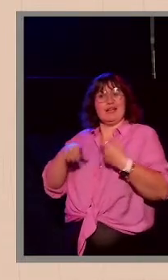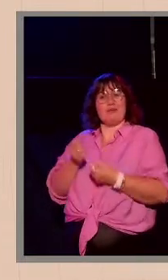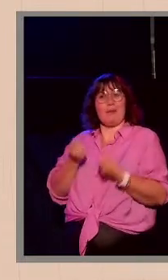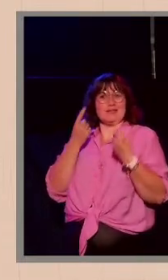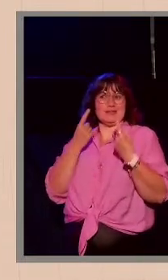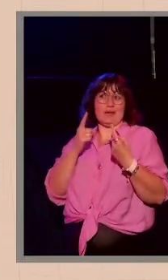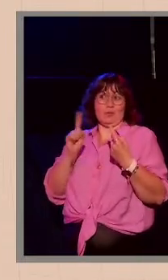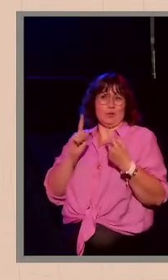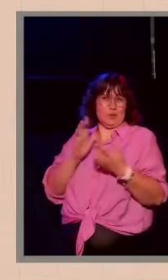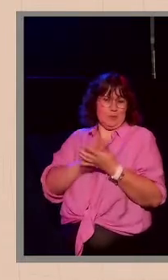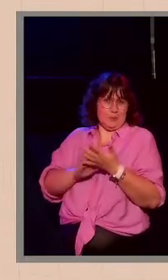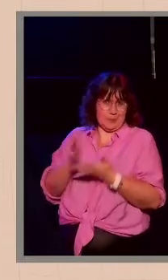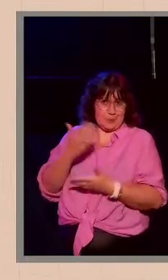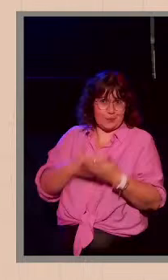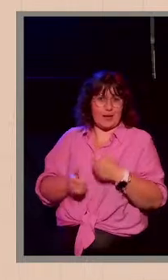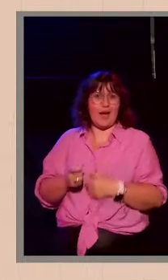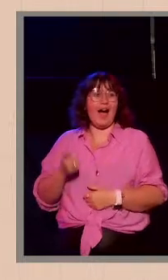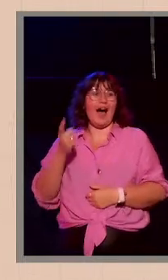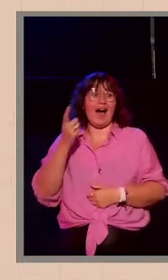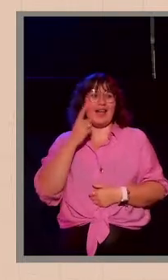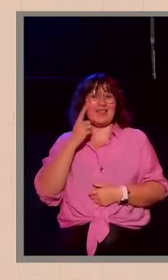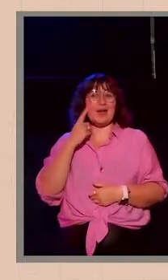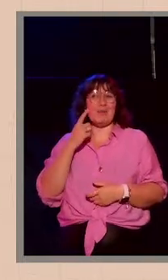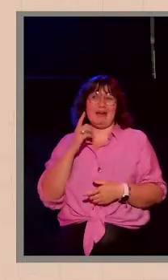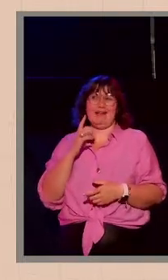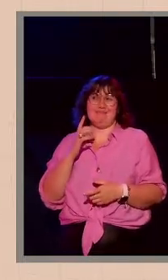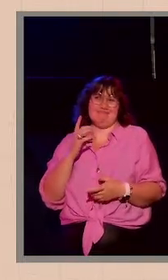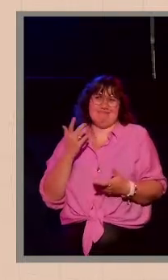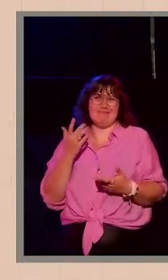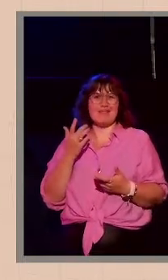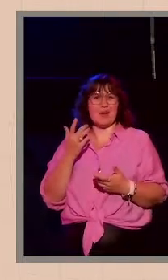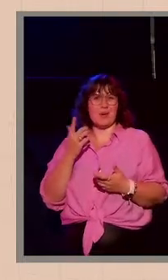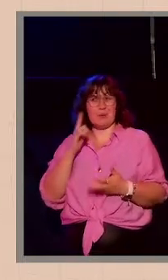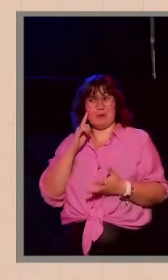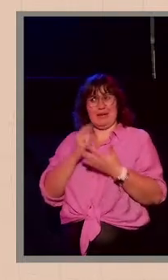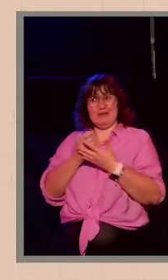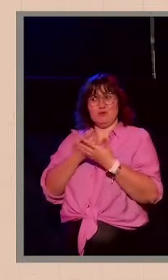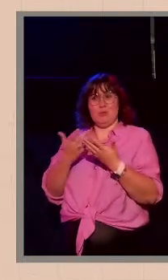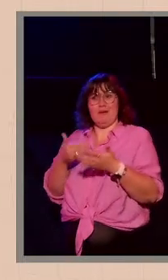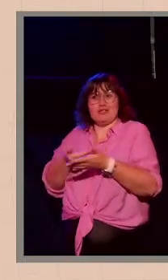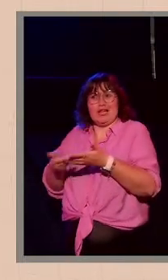kid ourselves about its efficiency. So